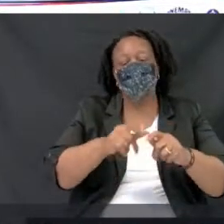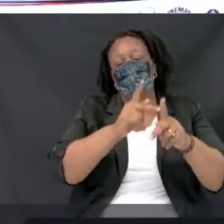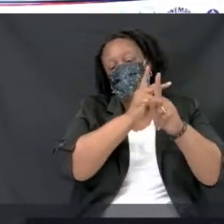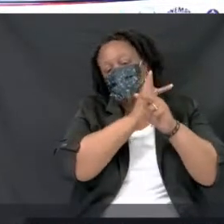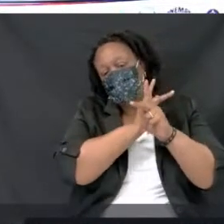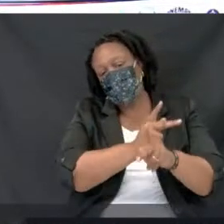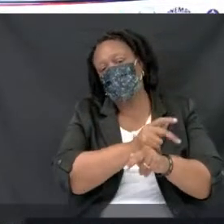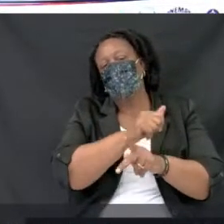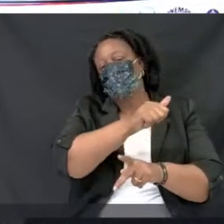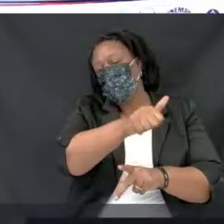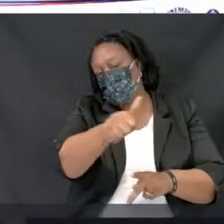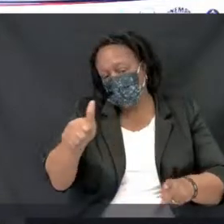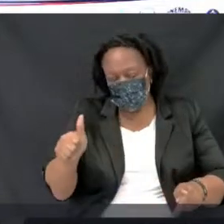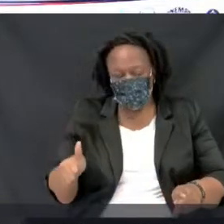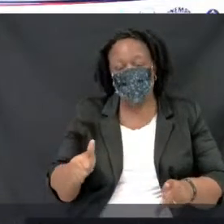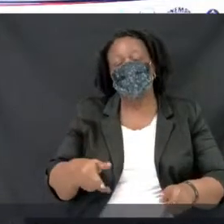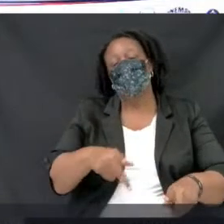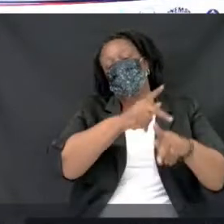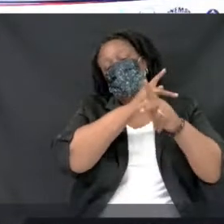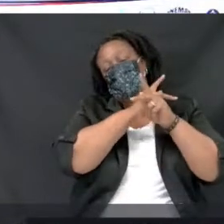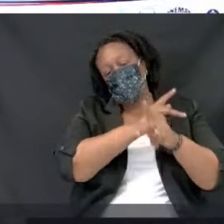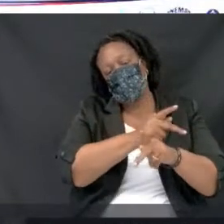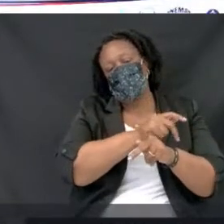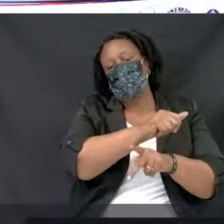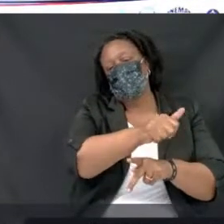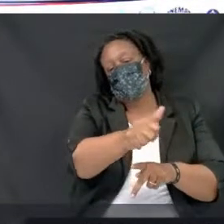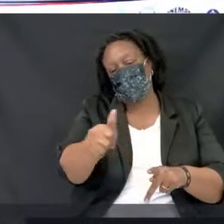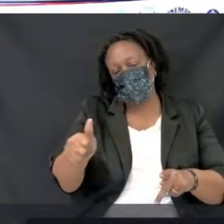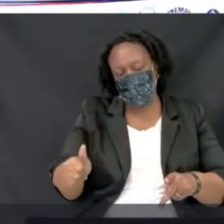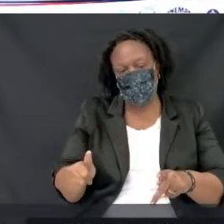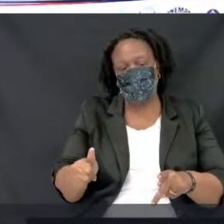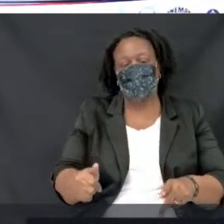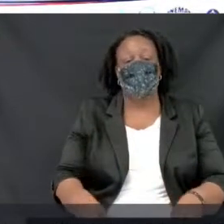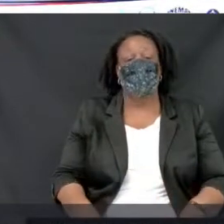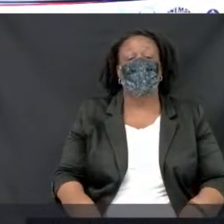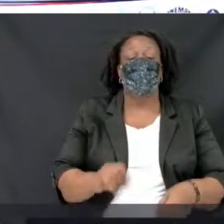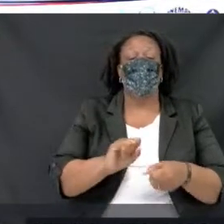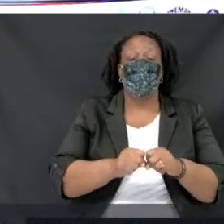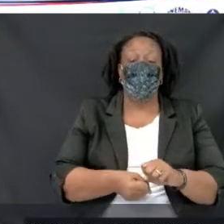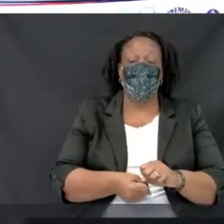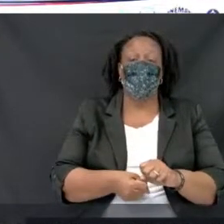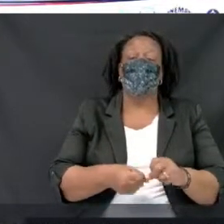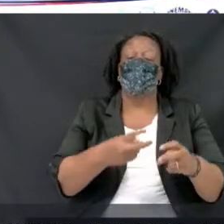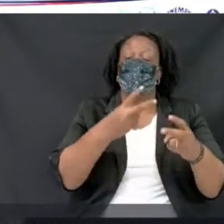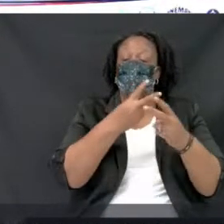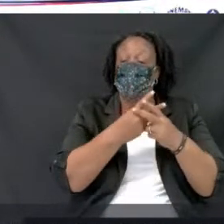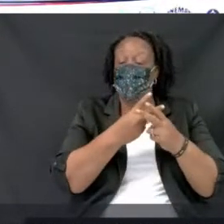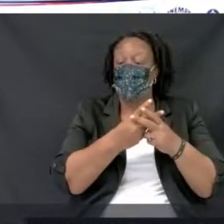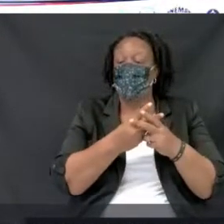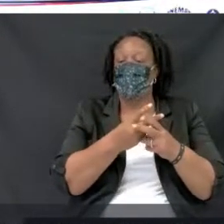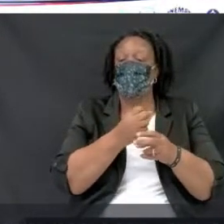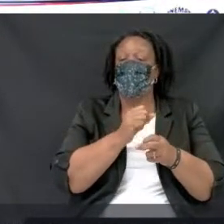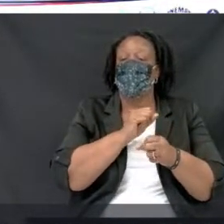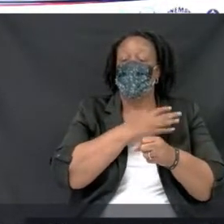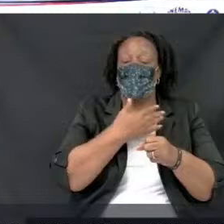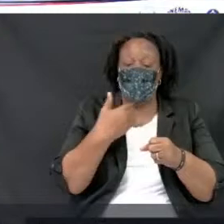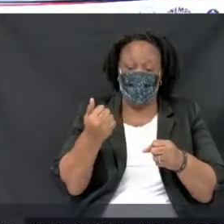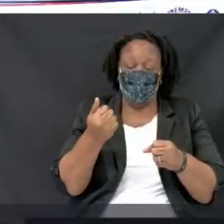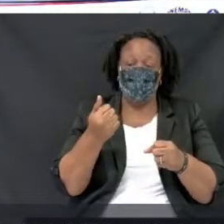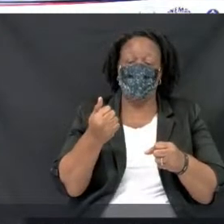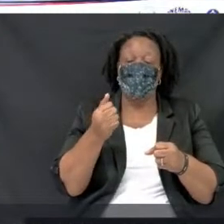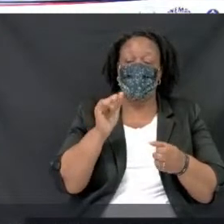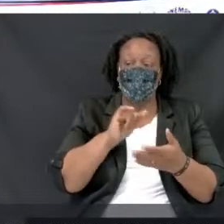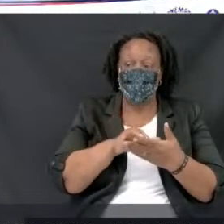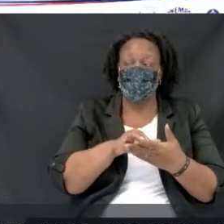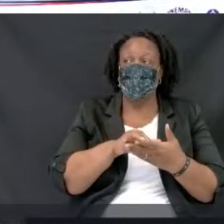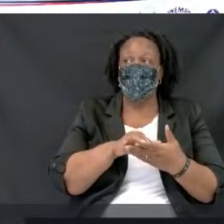protect the people of the Federation of St. Kitts and Nevis. The safety and security comes first. We'll have other carnivals. There will